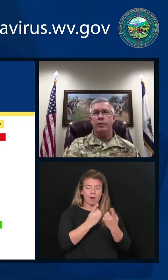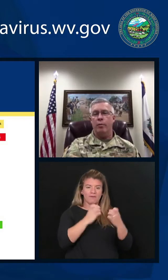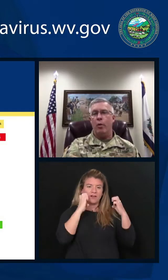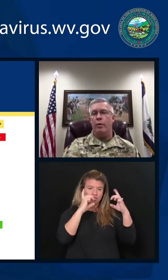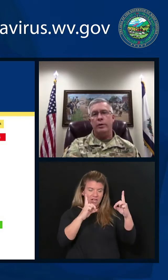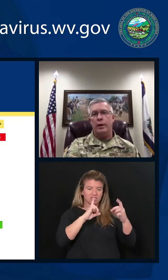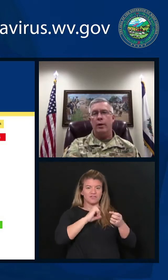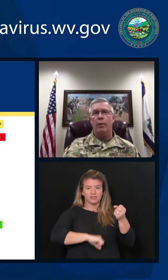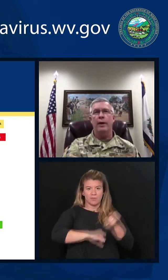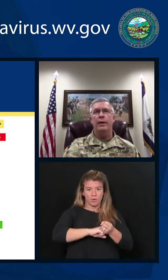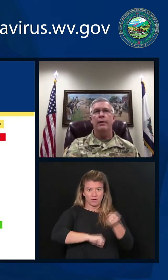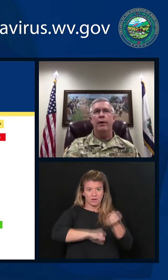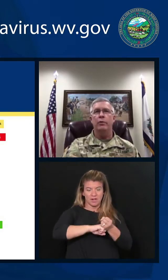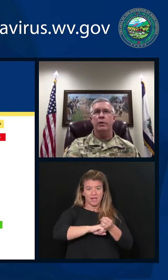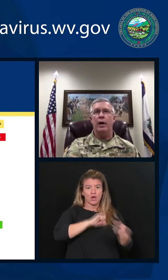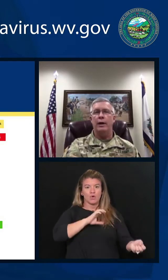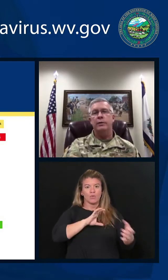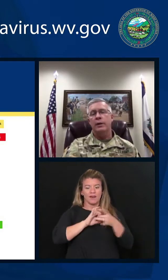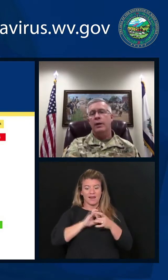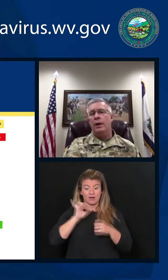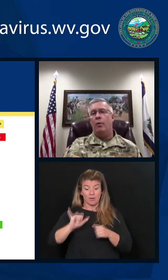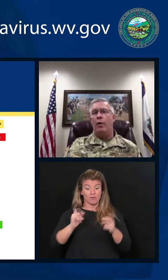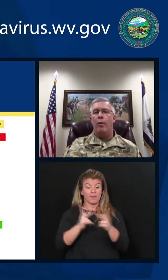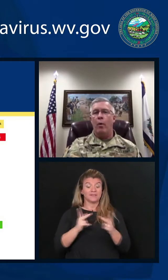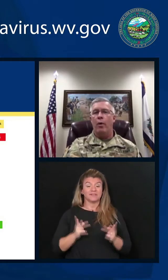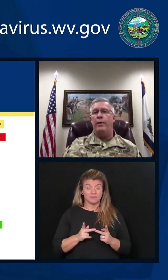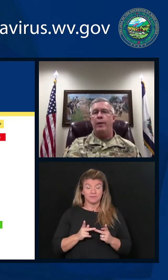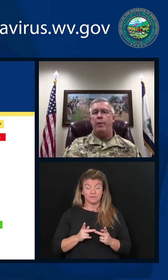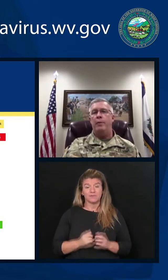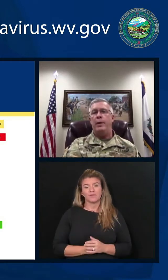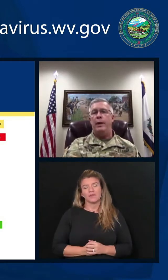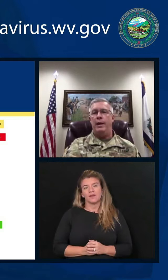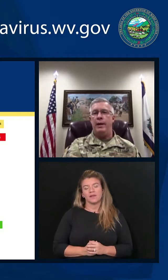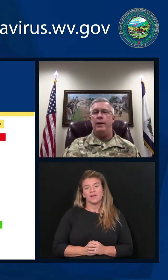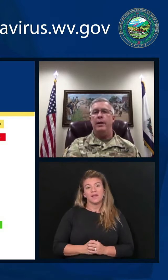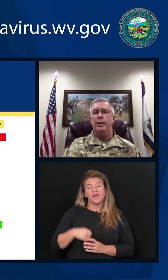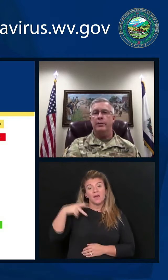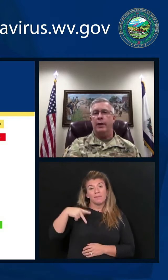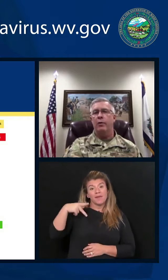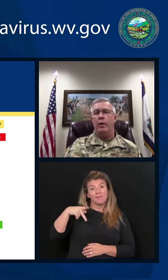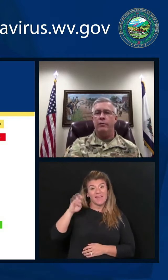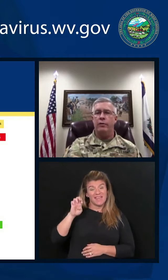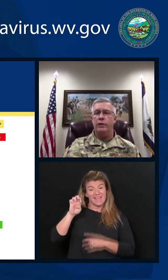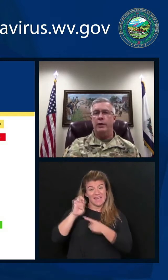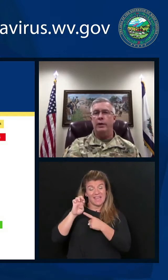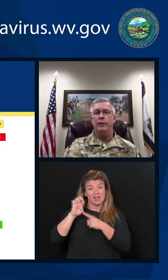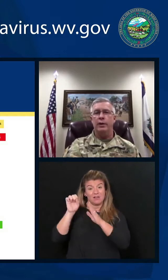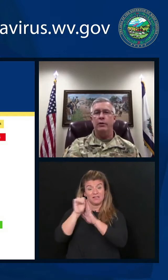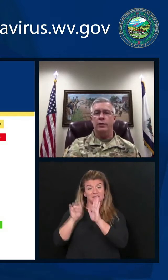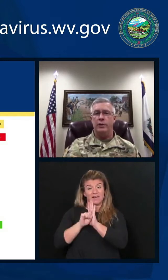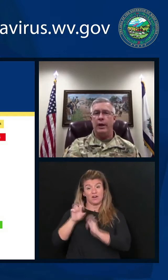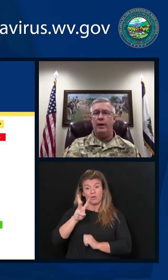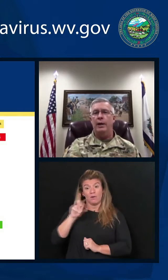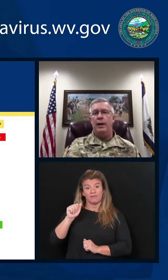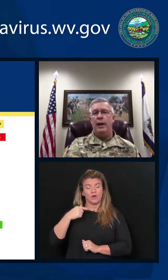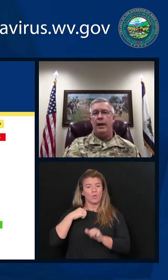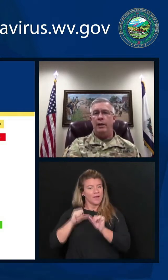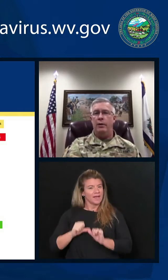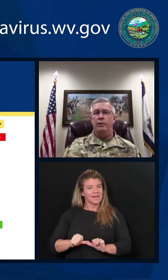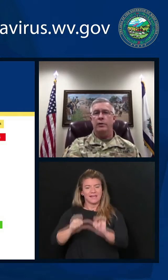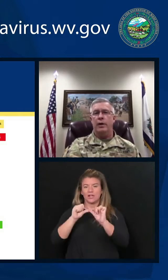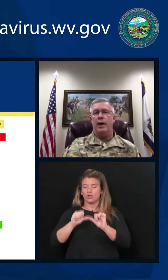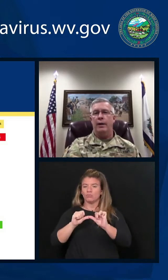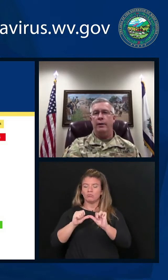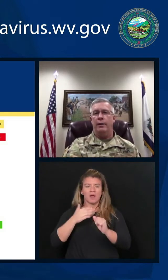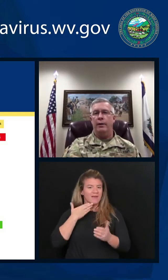for support related to those sites. I want to report that PPE in the state of West Virginia continues to stay at a